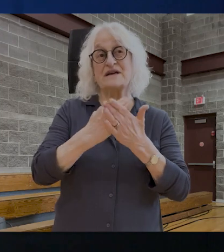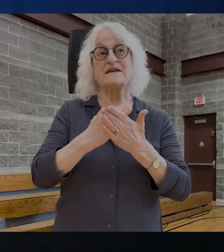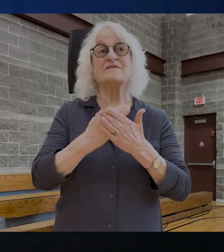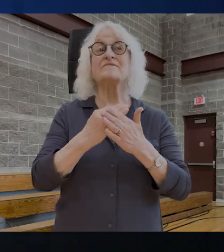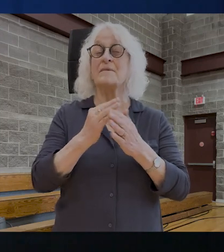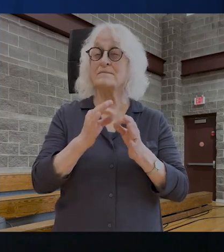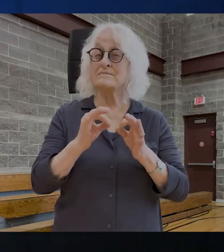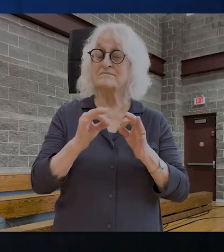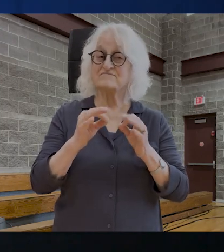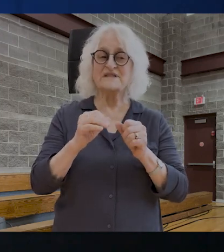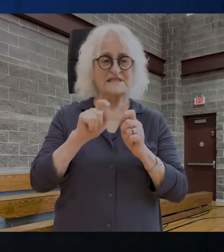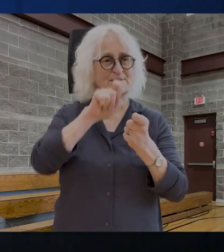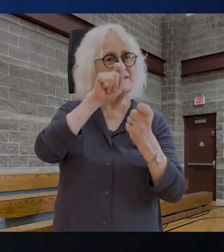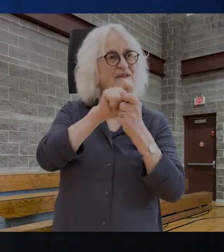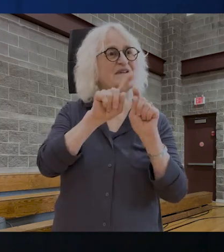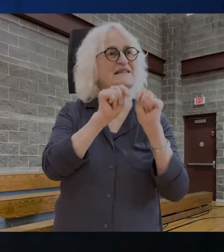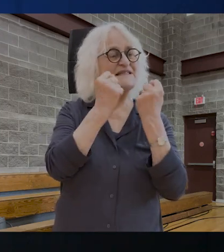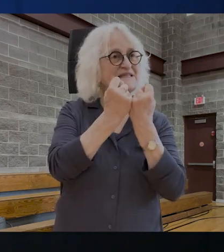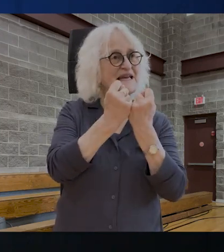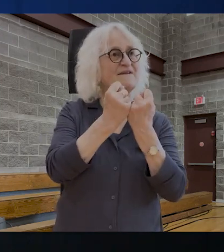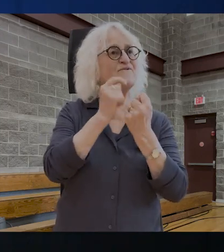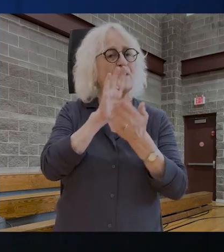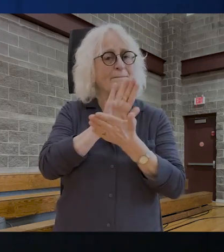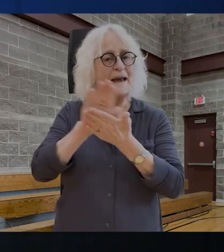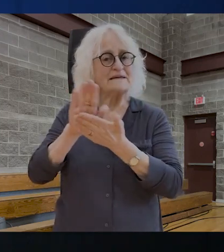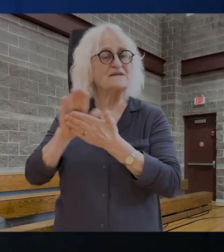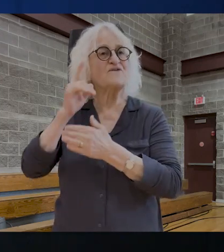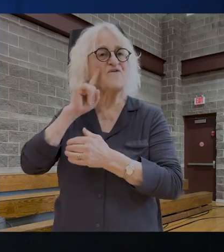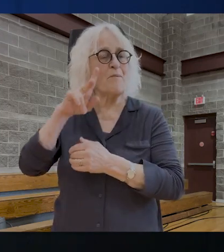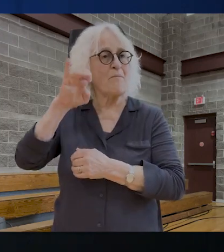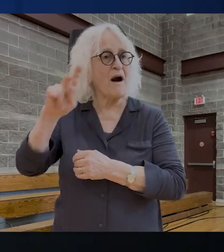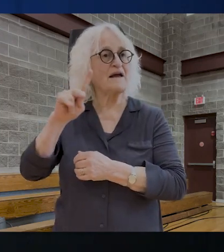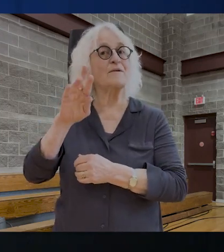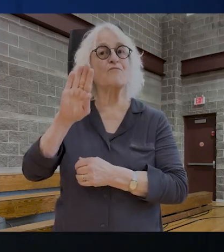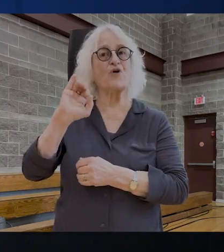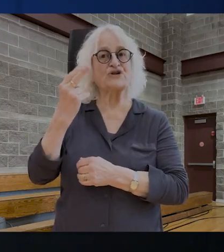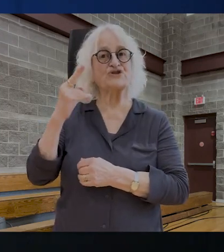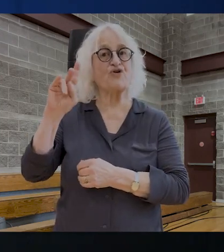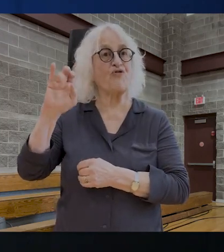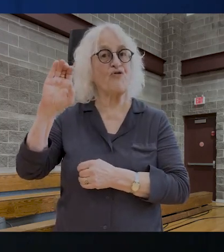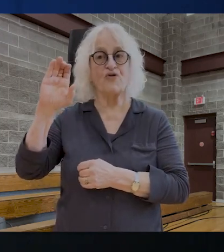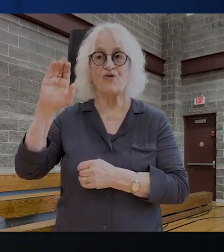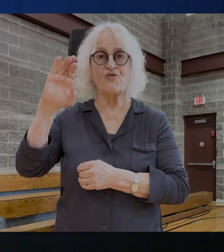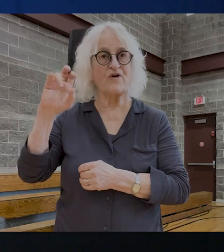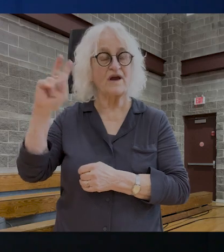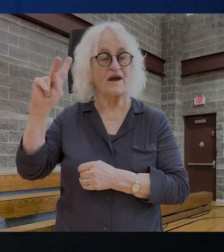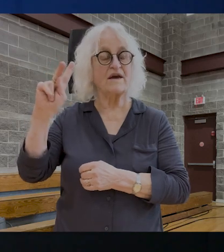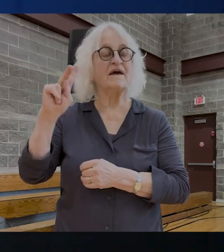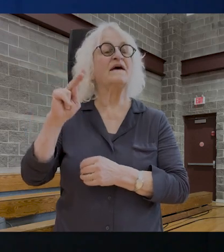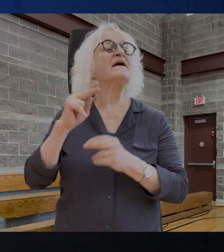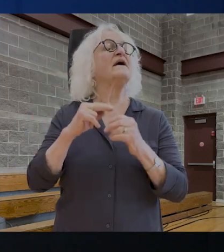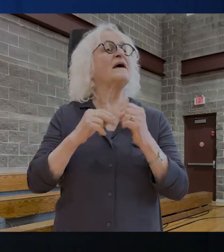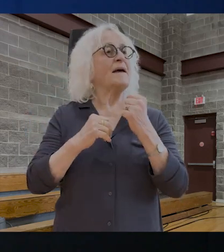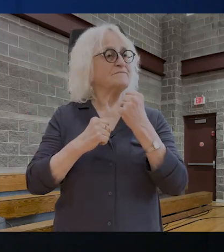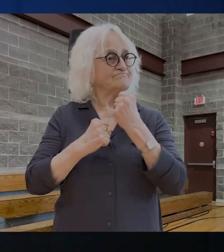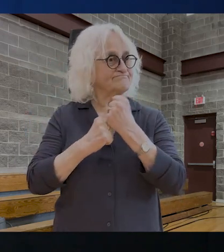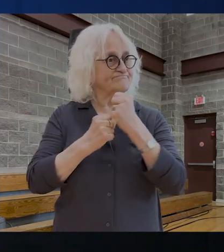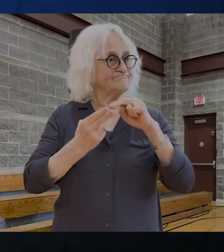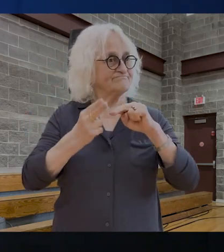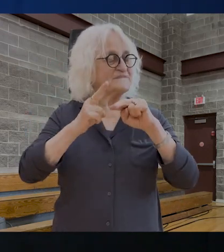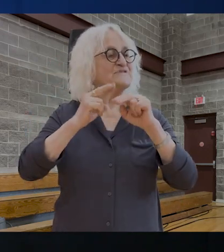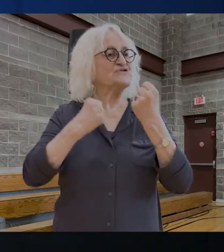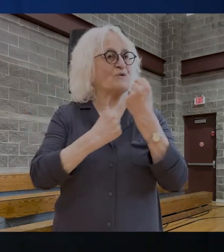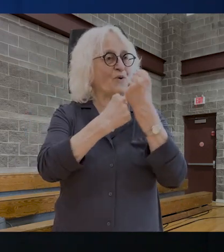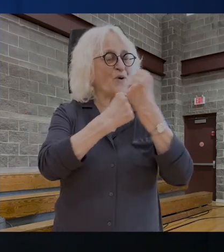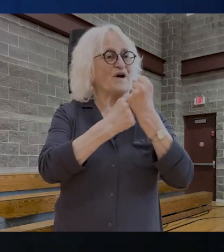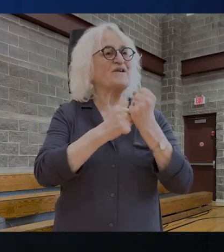Parks Department for the maintenance of Brush Creek. And this budget extends the Rebuild KC program with